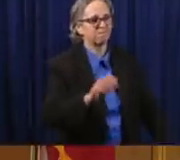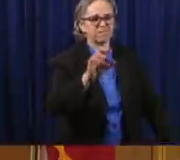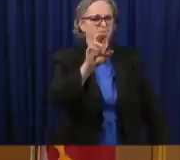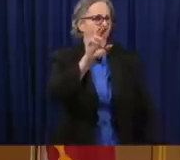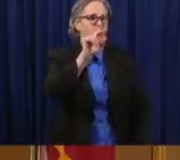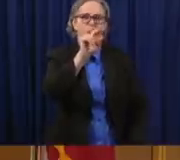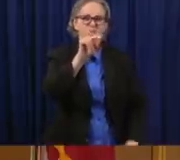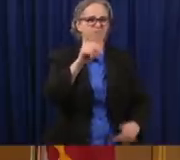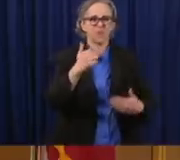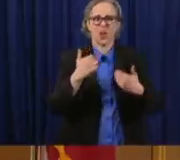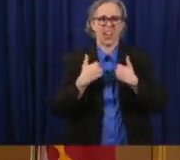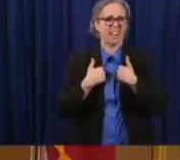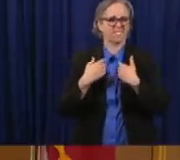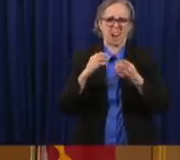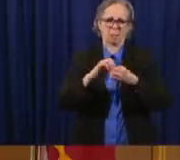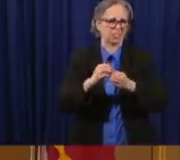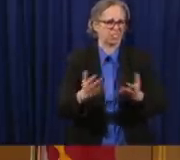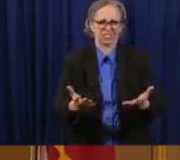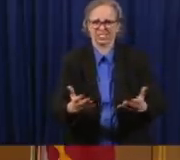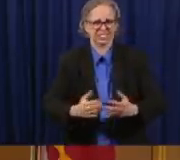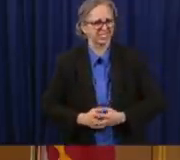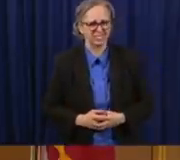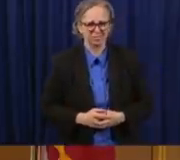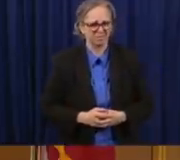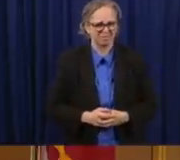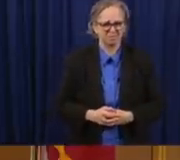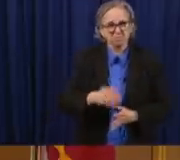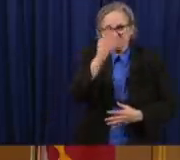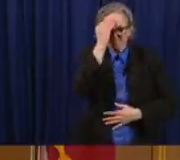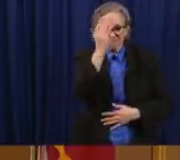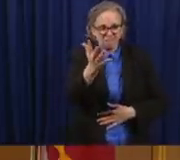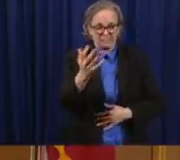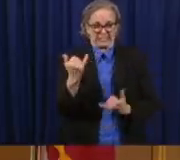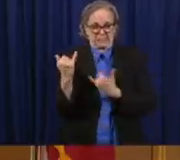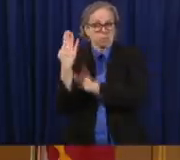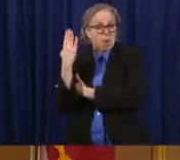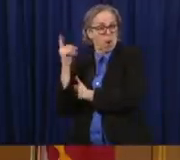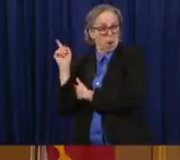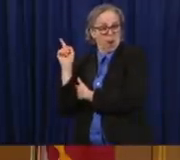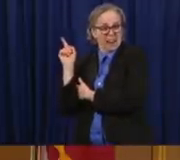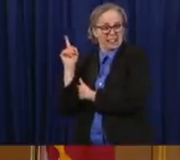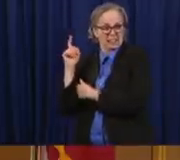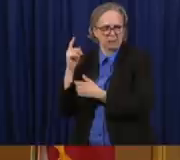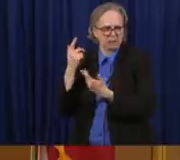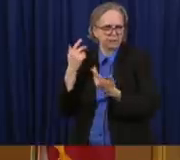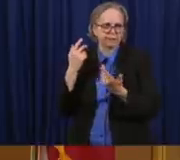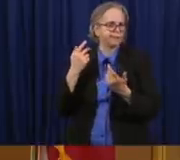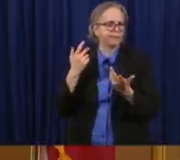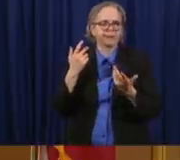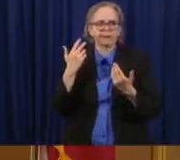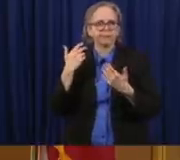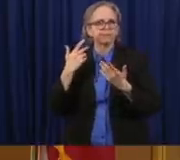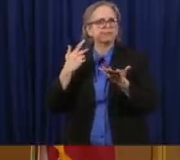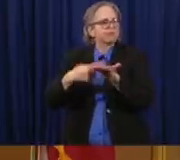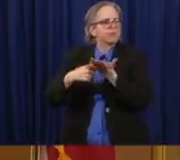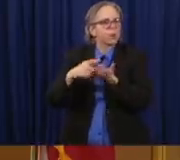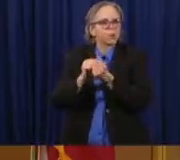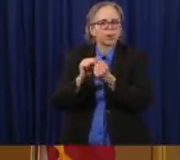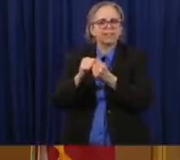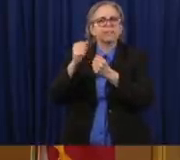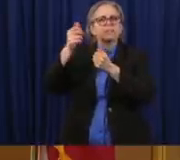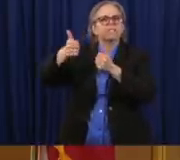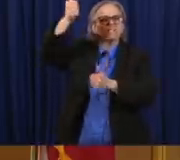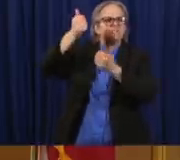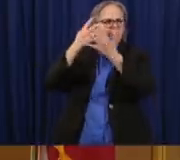as I do virtually every day, sometimes twice, 3 times, with our director. And Ohio State is